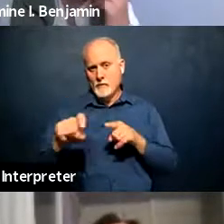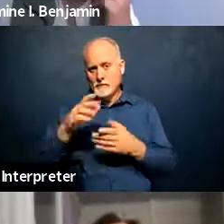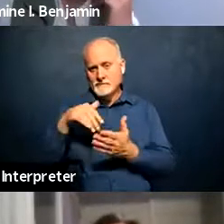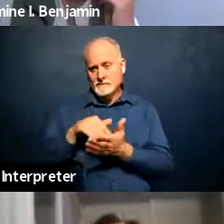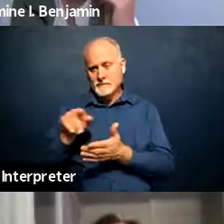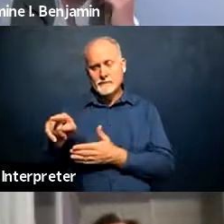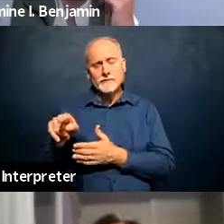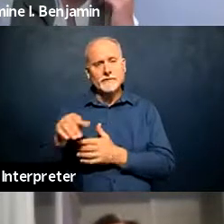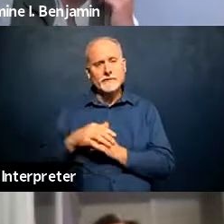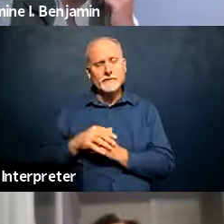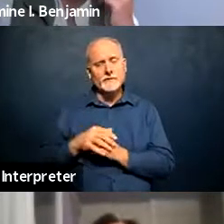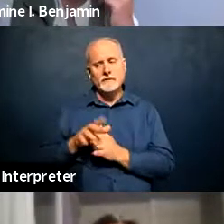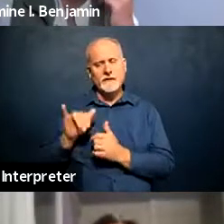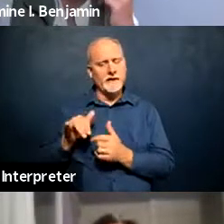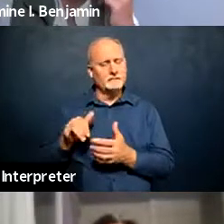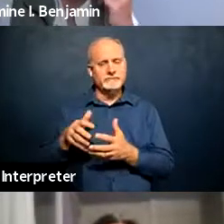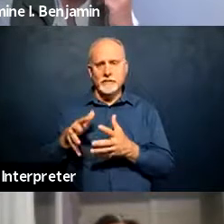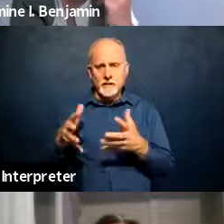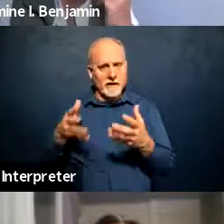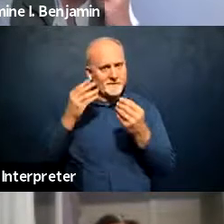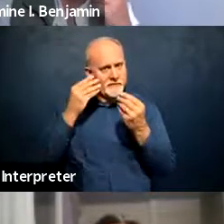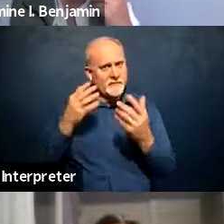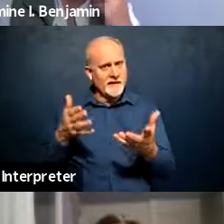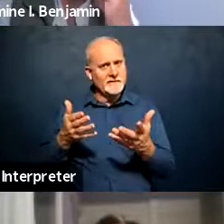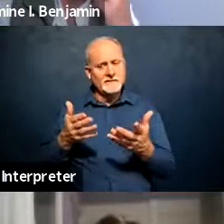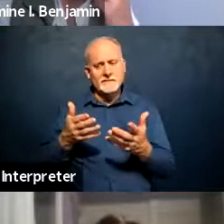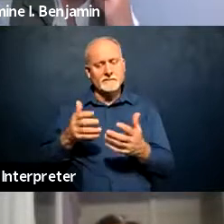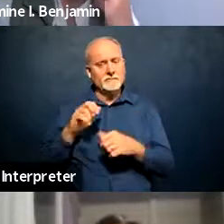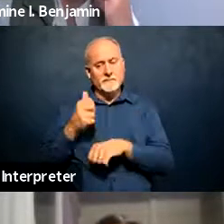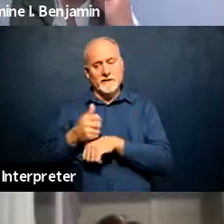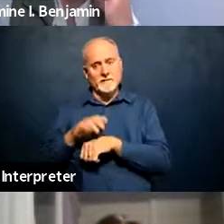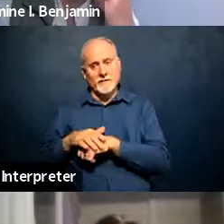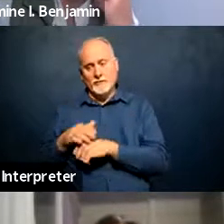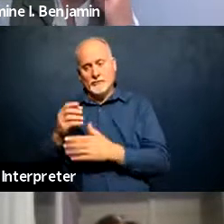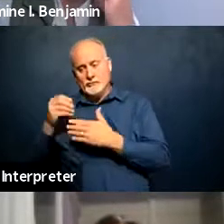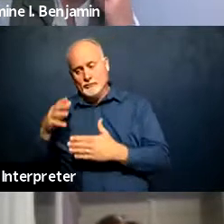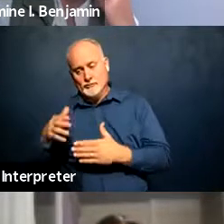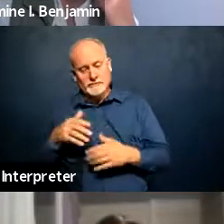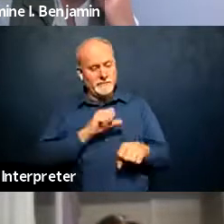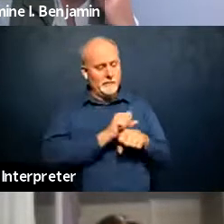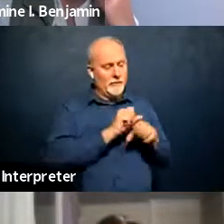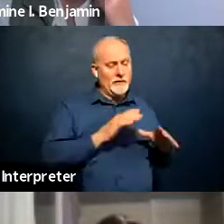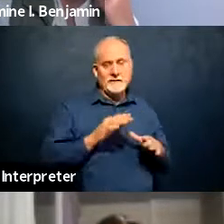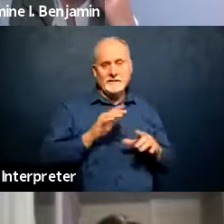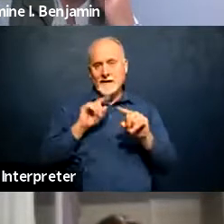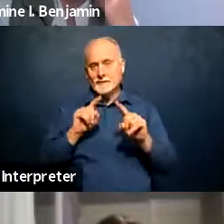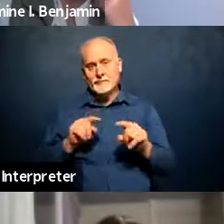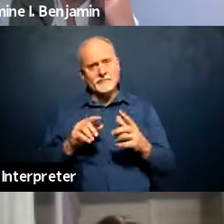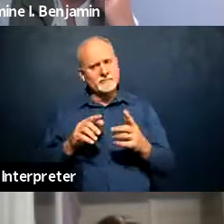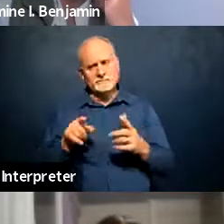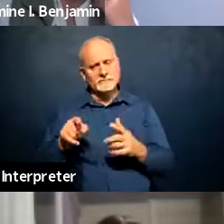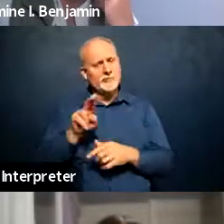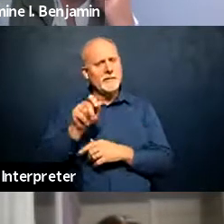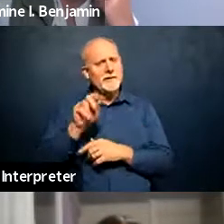a wealth of information based on student and employee questions. And the information for that call center is available on the